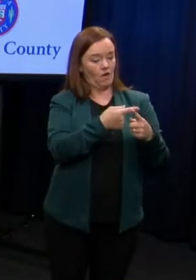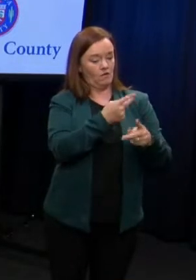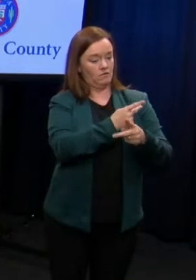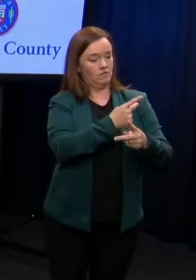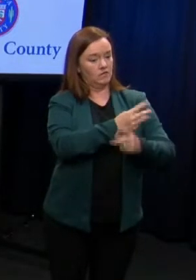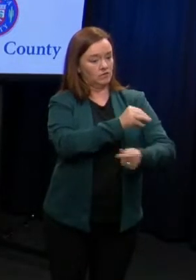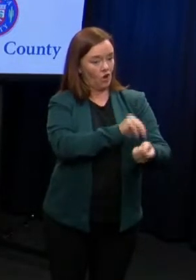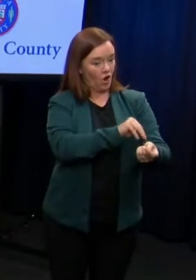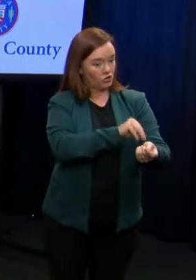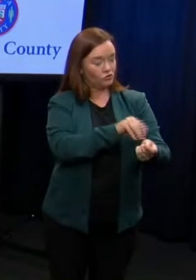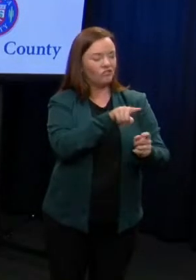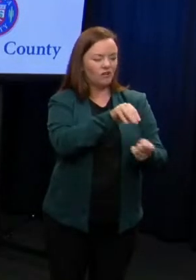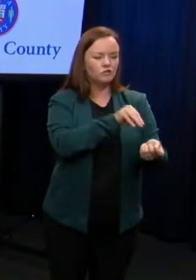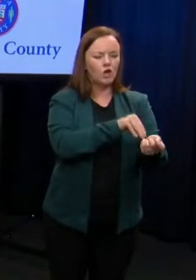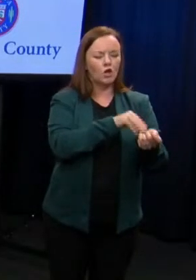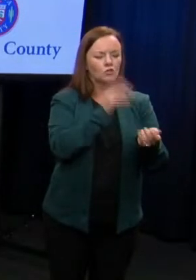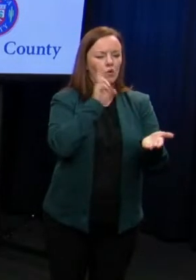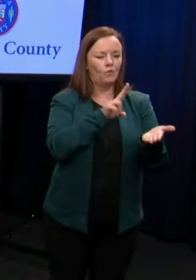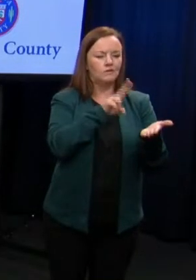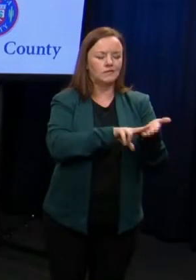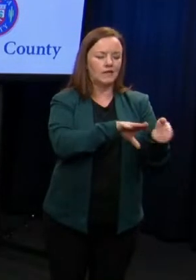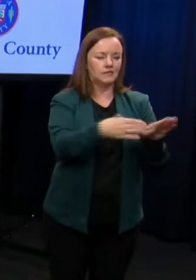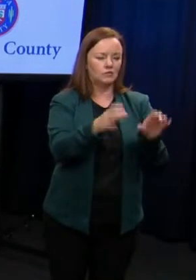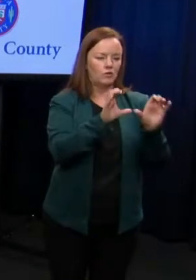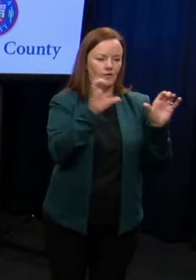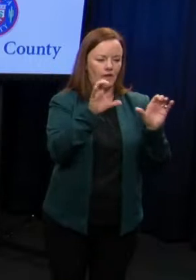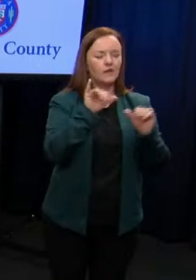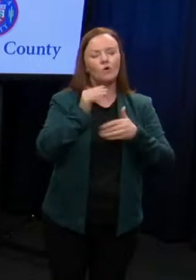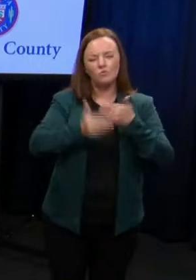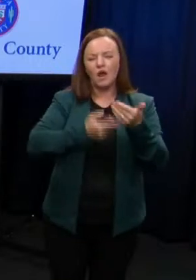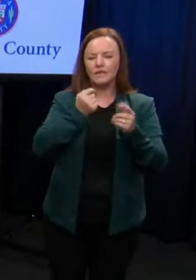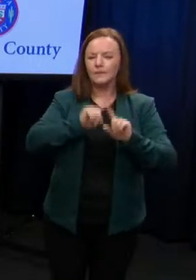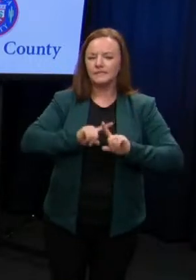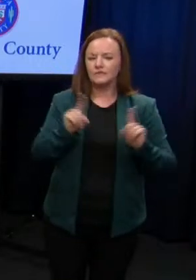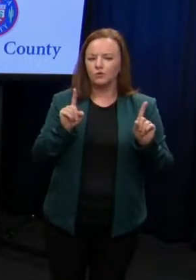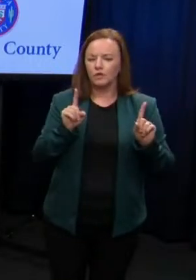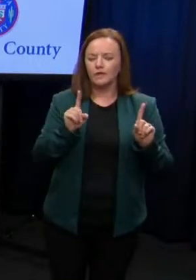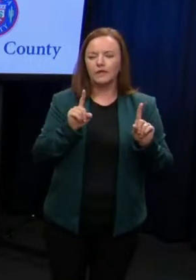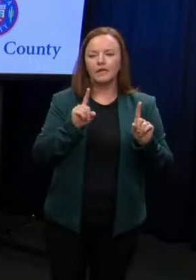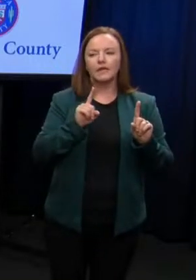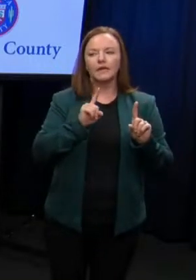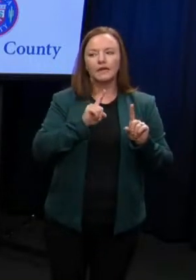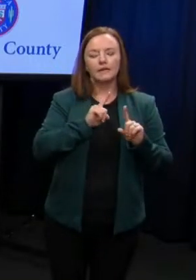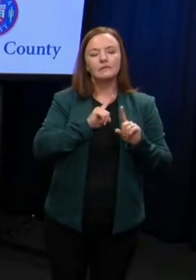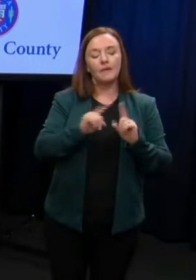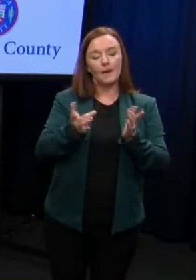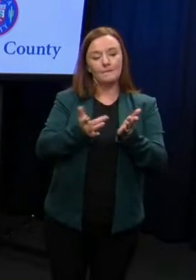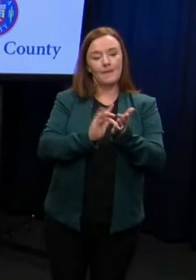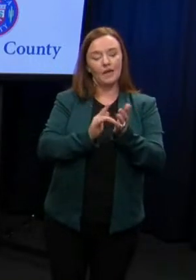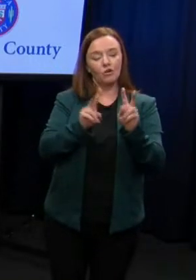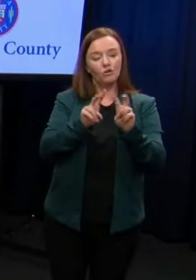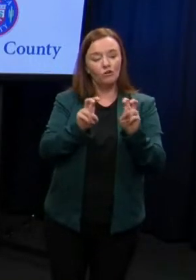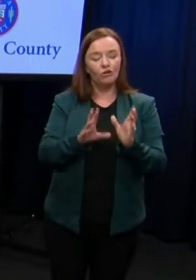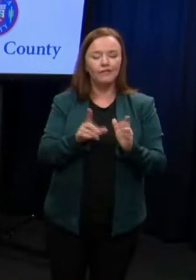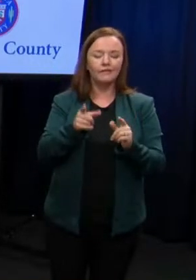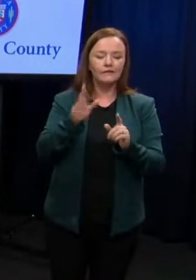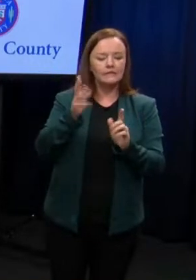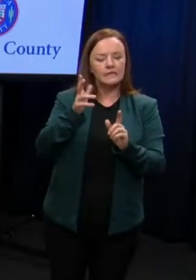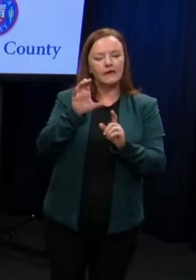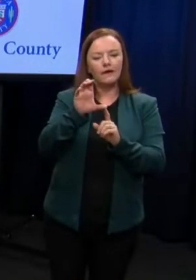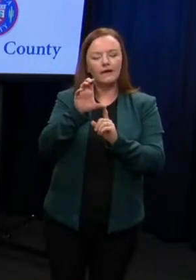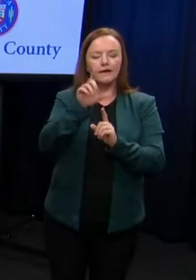sign a death certificate. So that's a little bit different process, but I refer to our medical examiner sometimes as the canary in the coal mine,